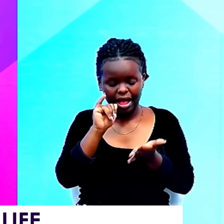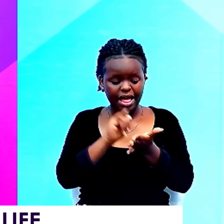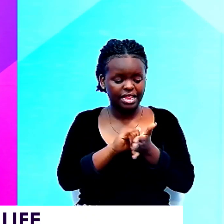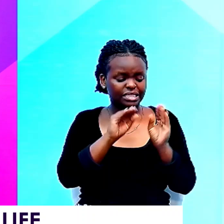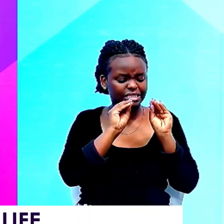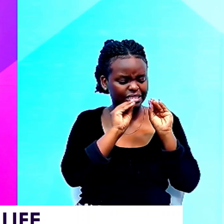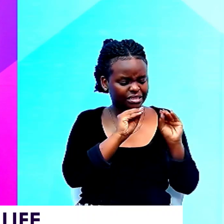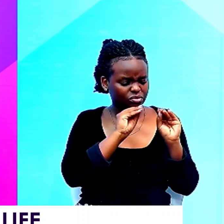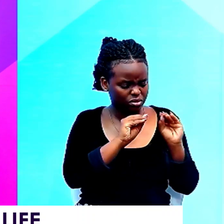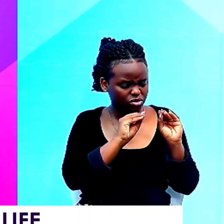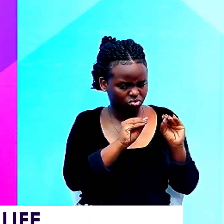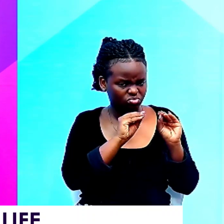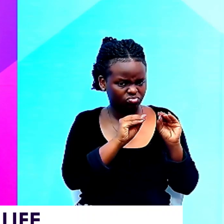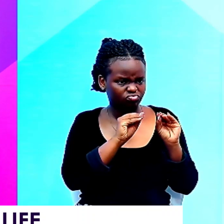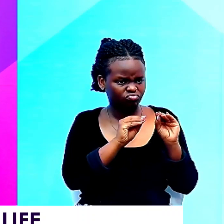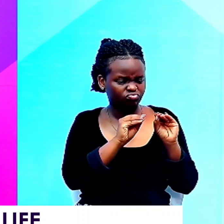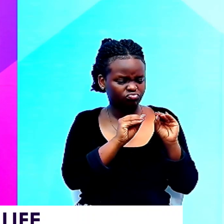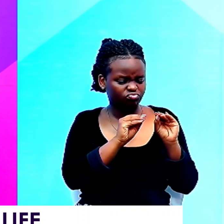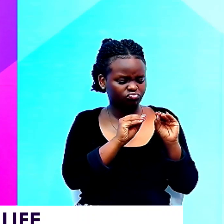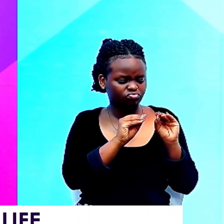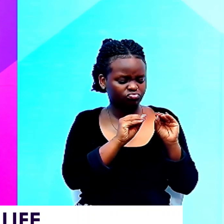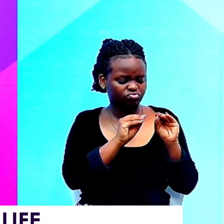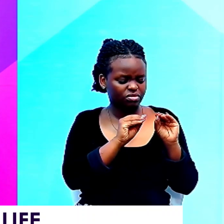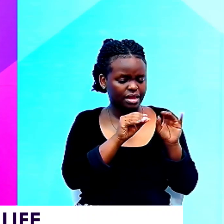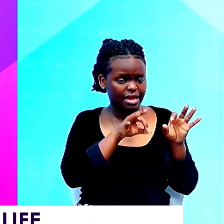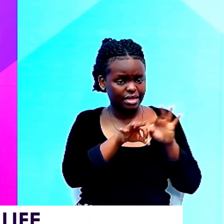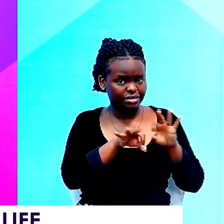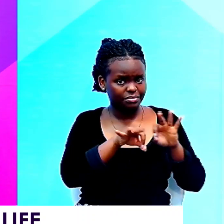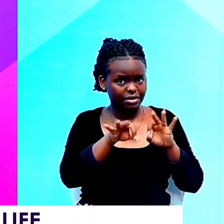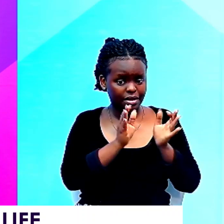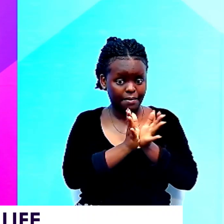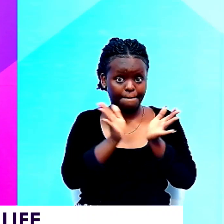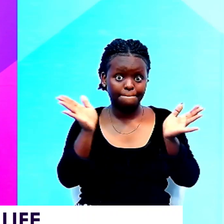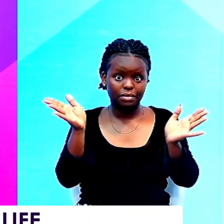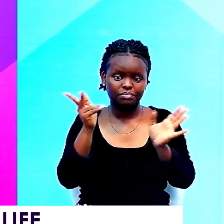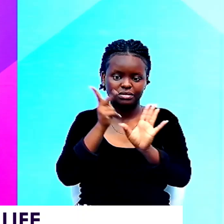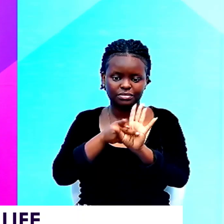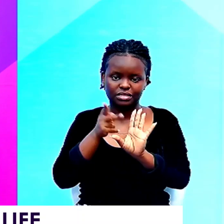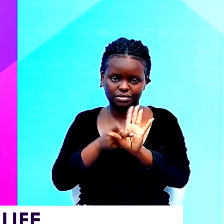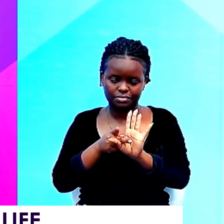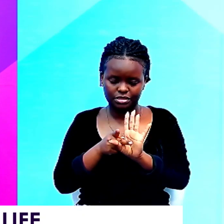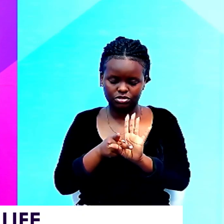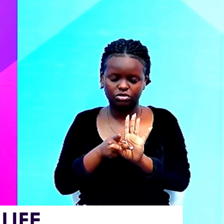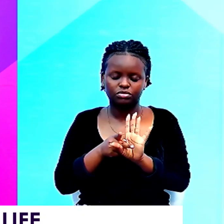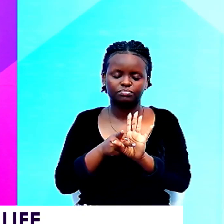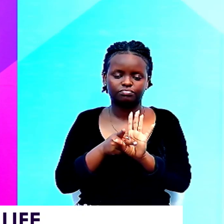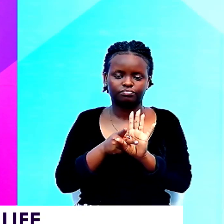know. And this is just to explain the public participation. By the way,